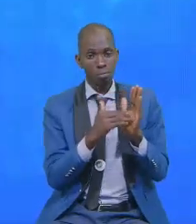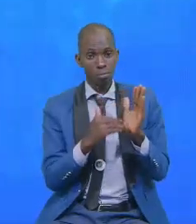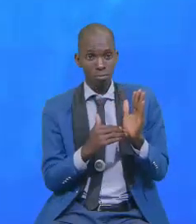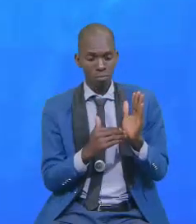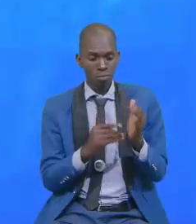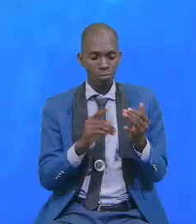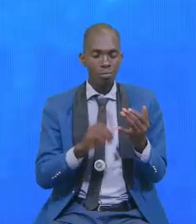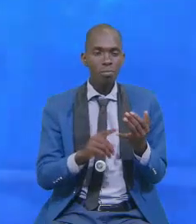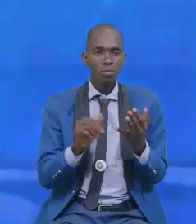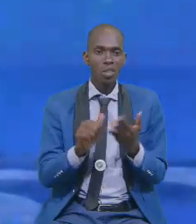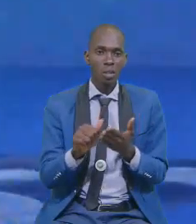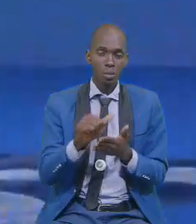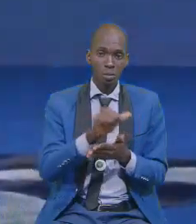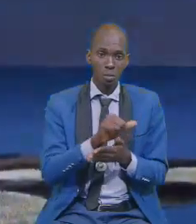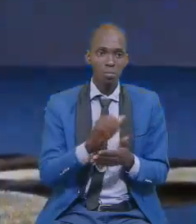Adultery,